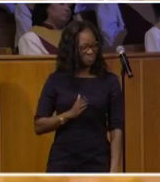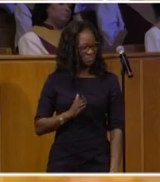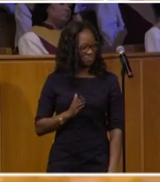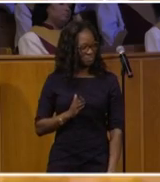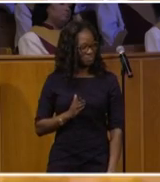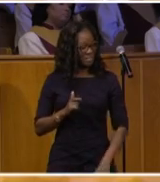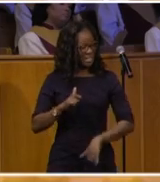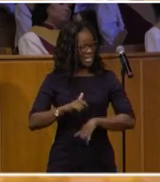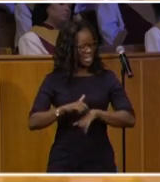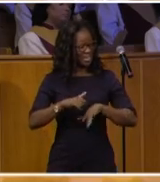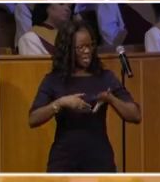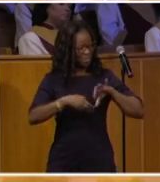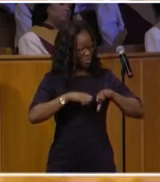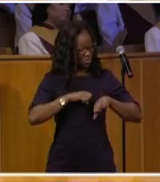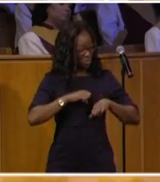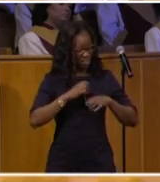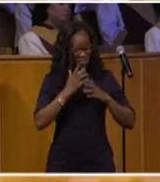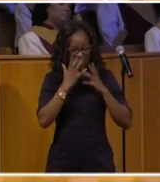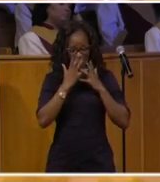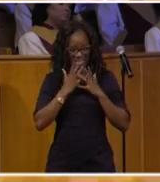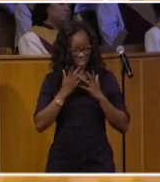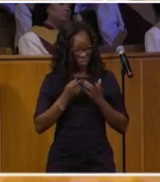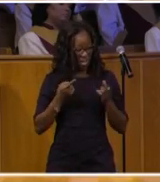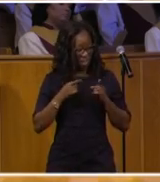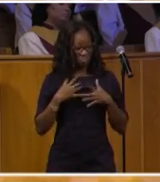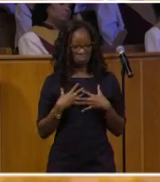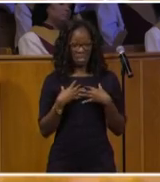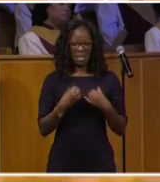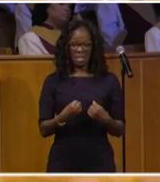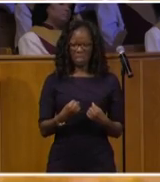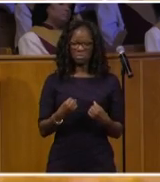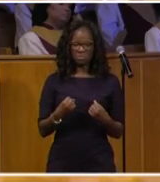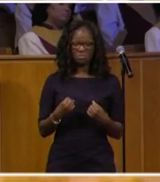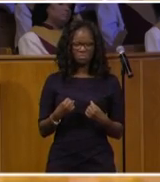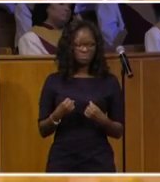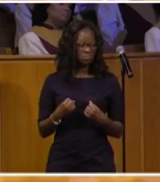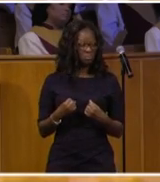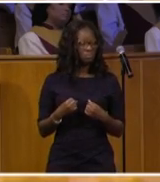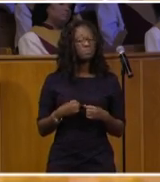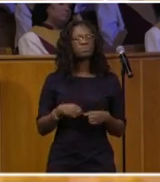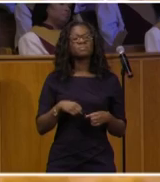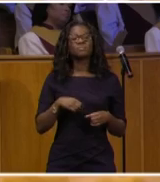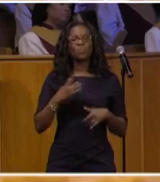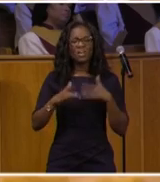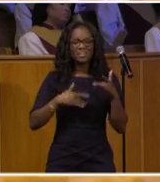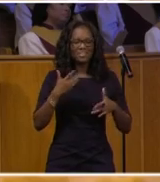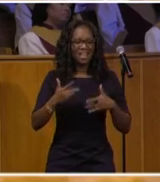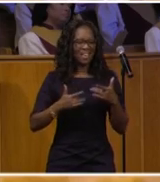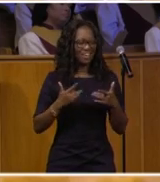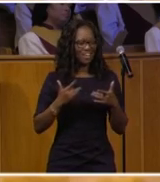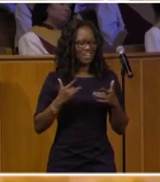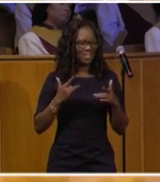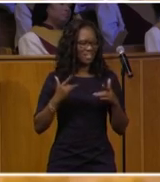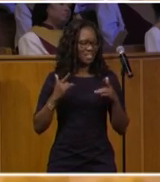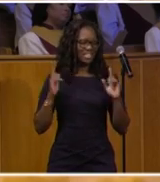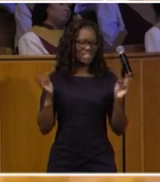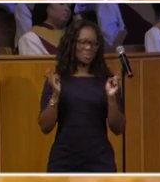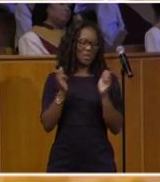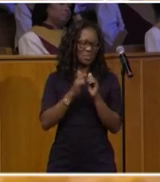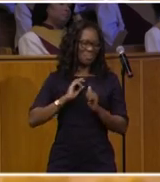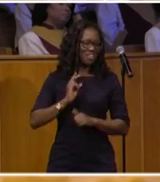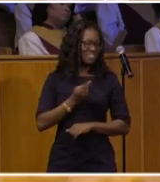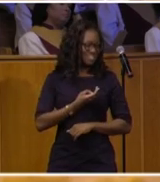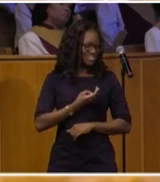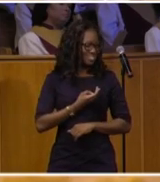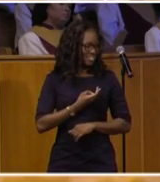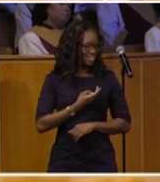In times of grief and sorrow, He heals. In times of joy, He shares it with